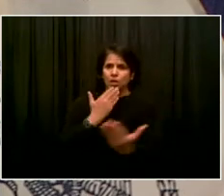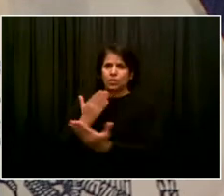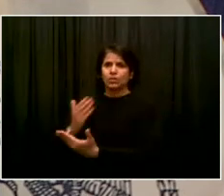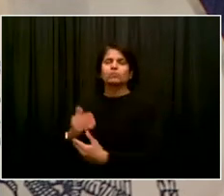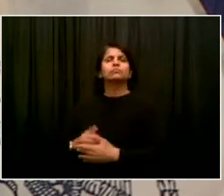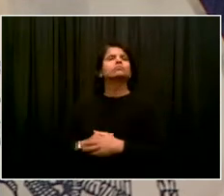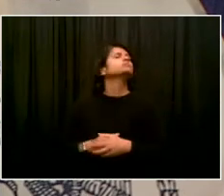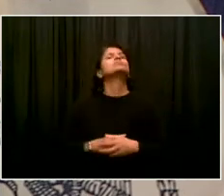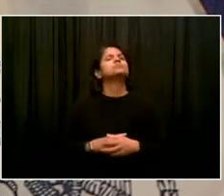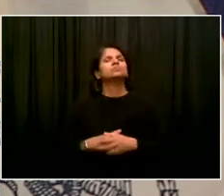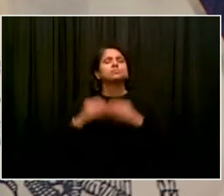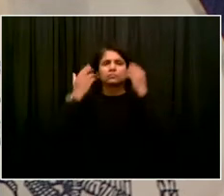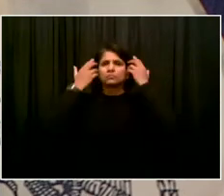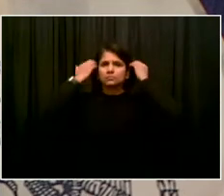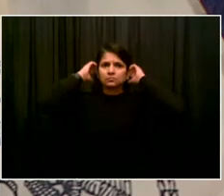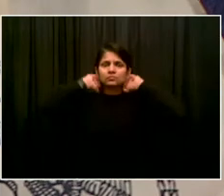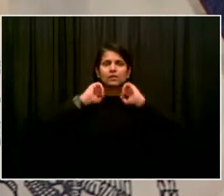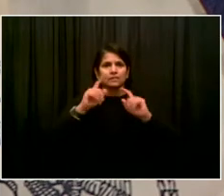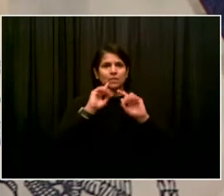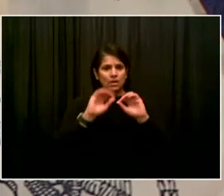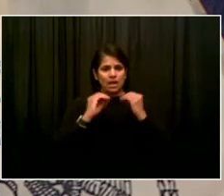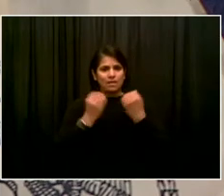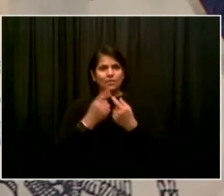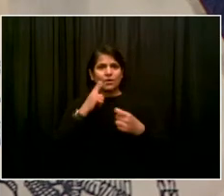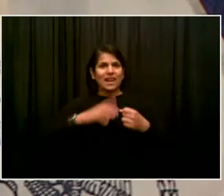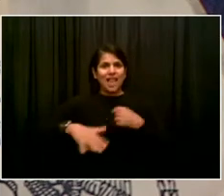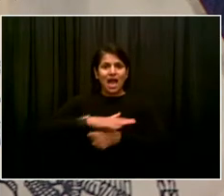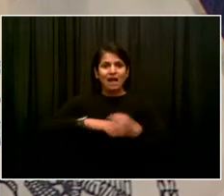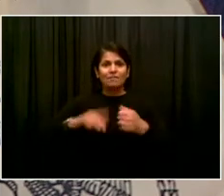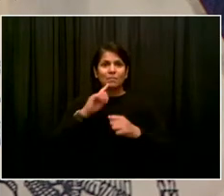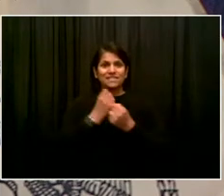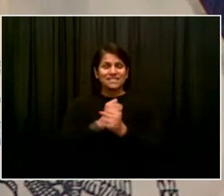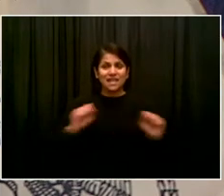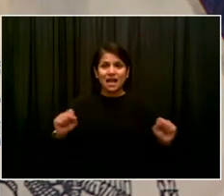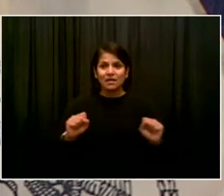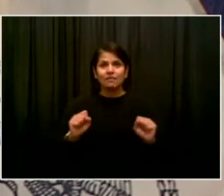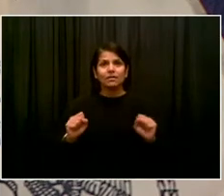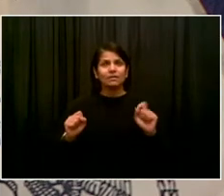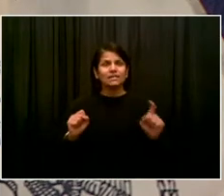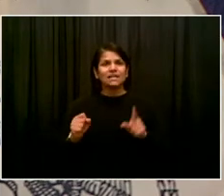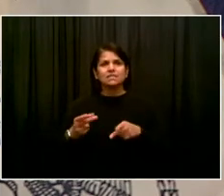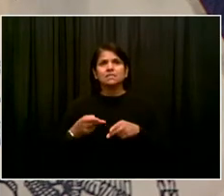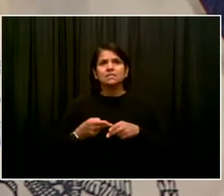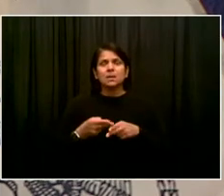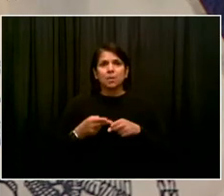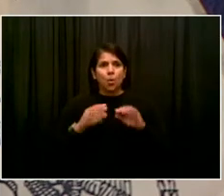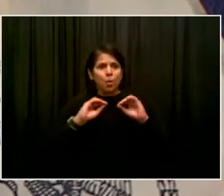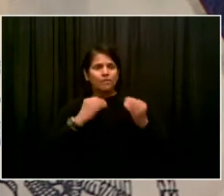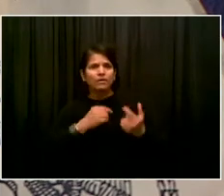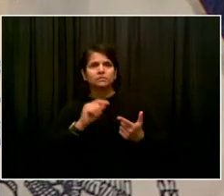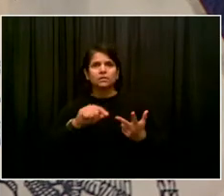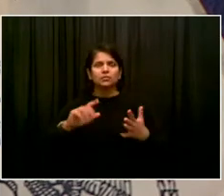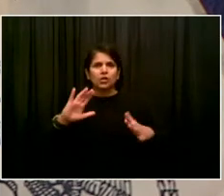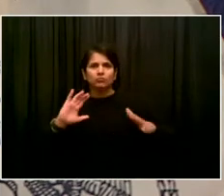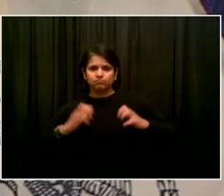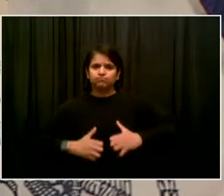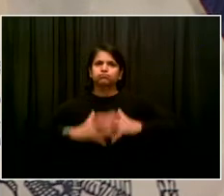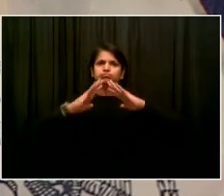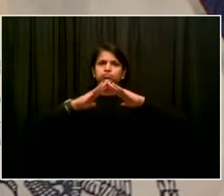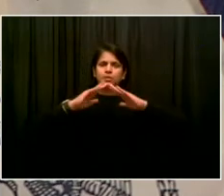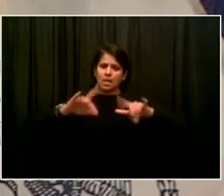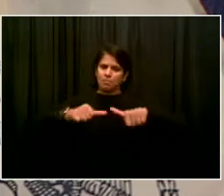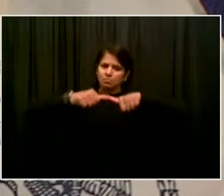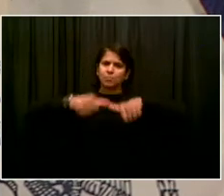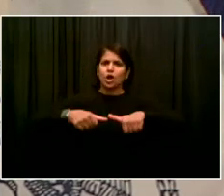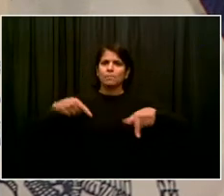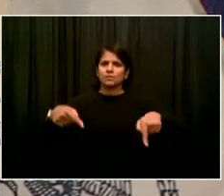Safety, which will be a real powerful element in city government, focusing